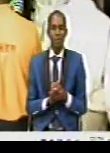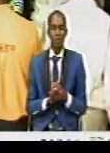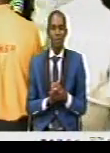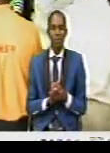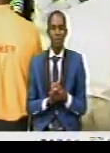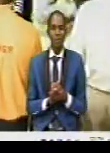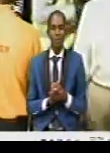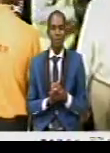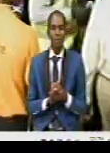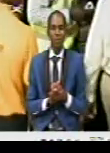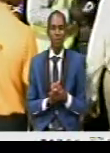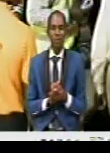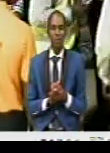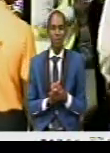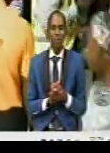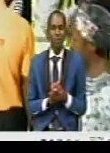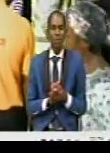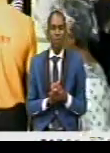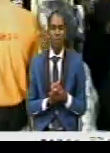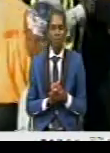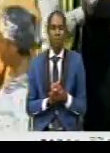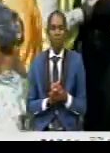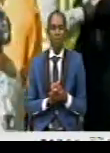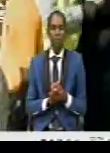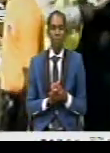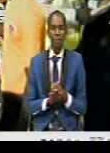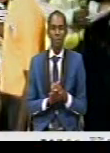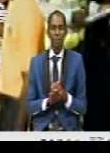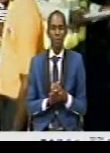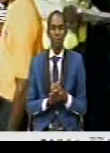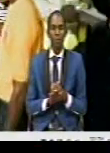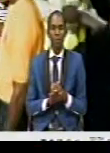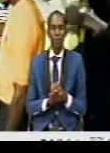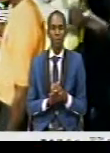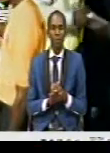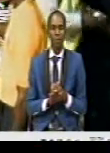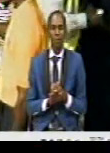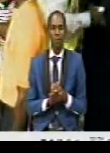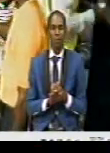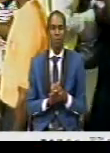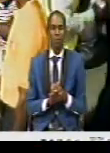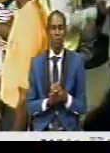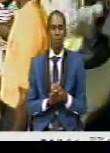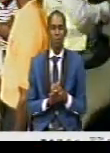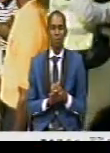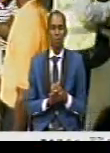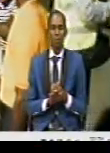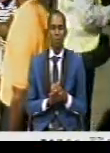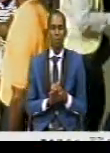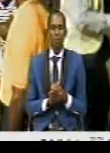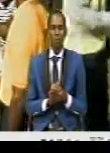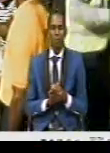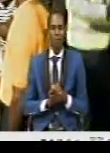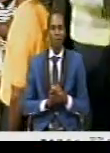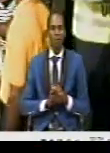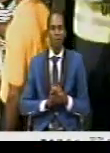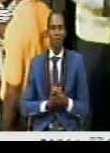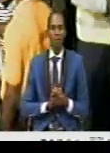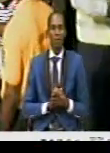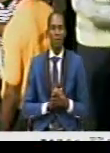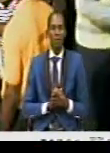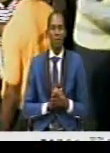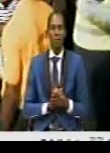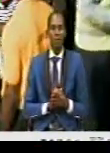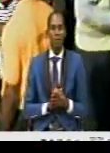live testimony. But then before we switch for the live testimony, we have this also coming in from the UK of